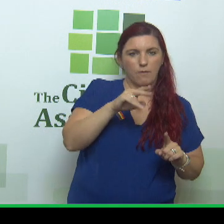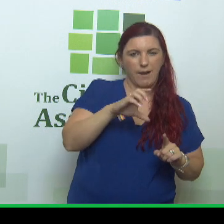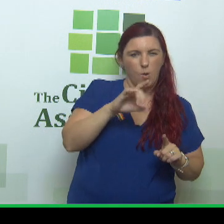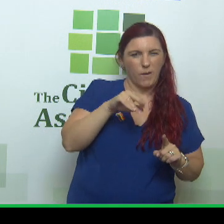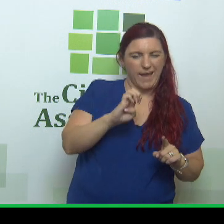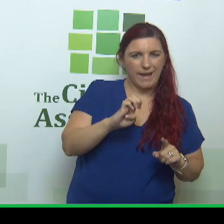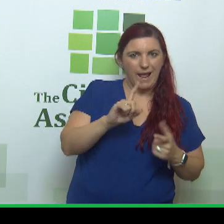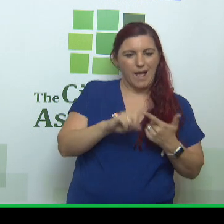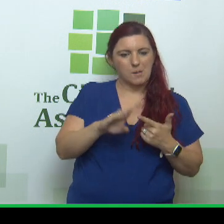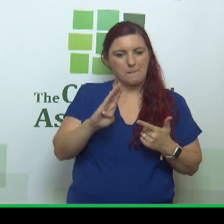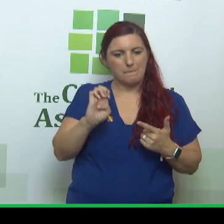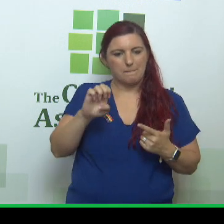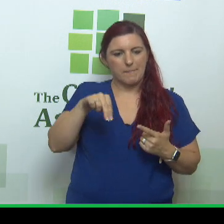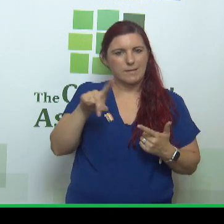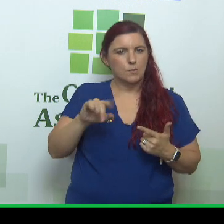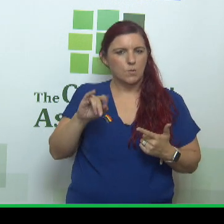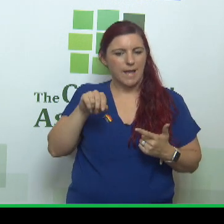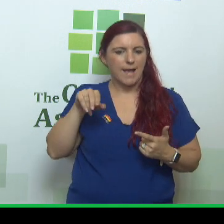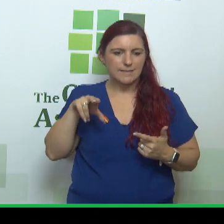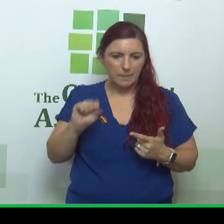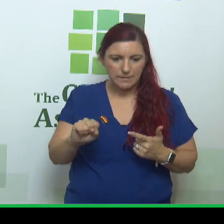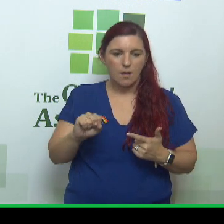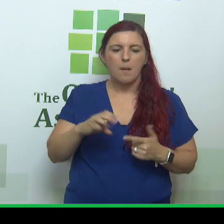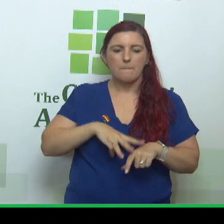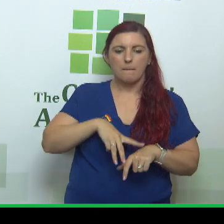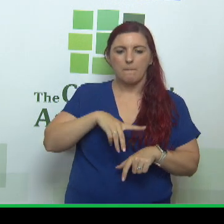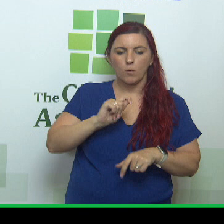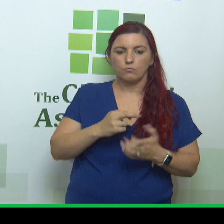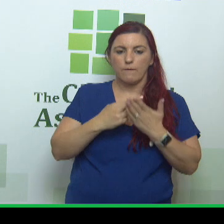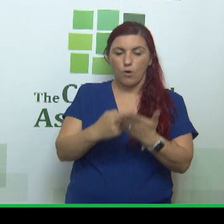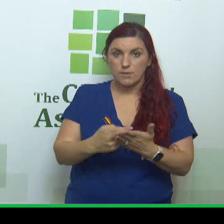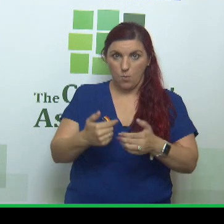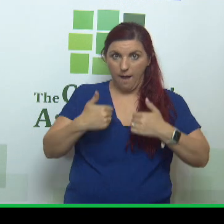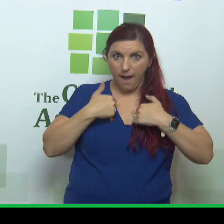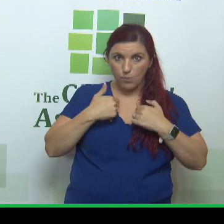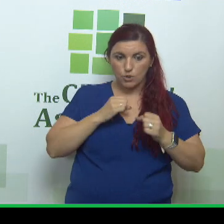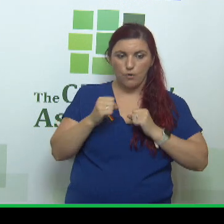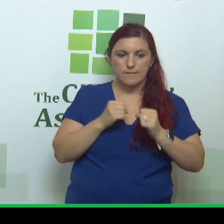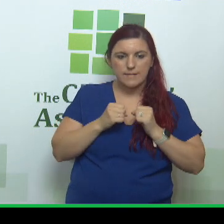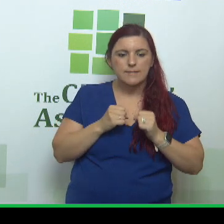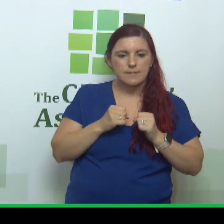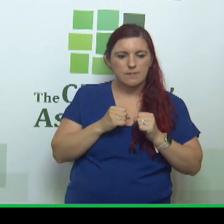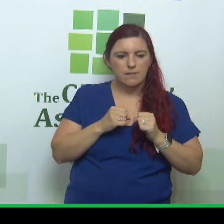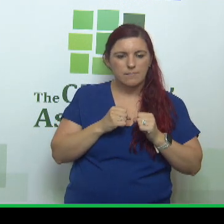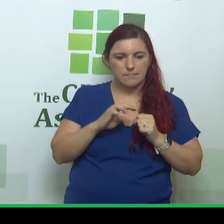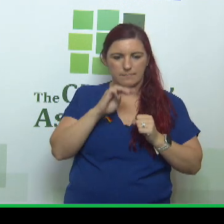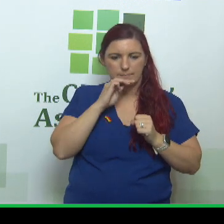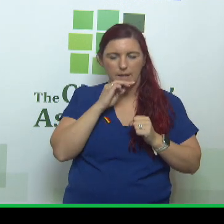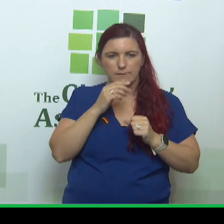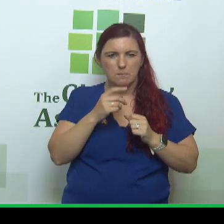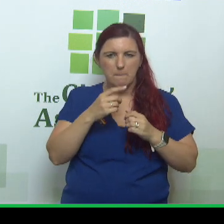to our addiction treatment involve multiple types of drug and alcohol. Due to children and family responsibles, as has